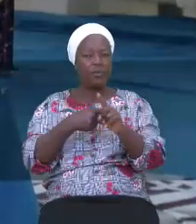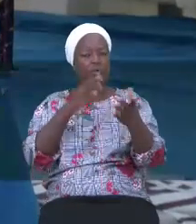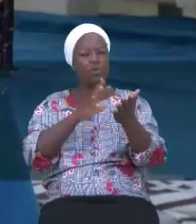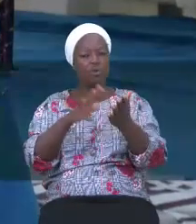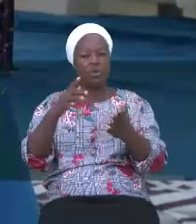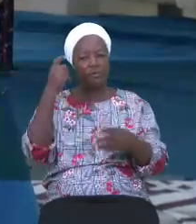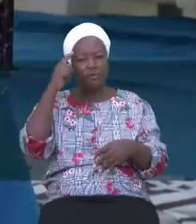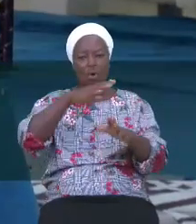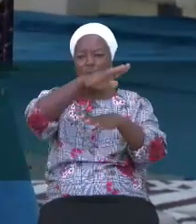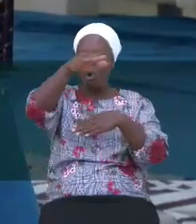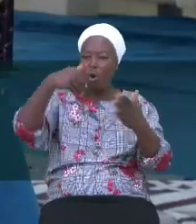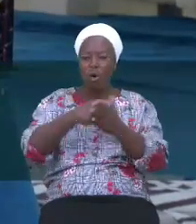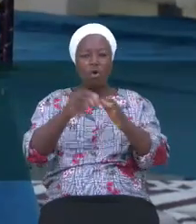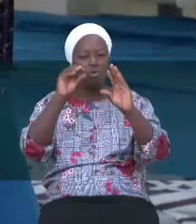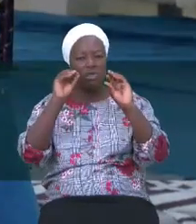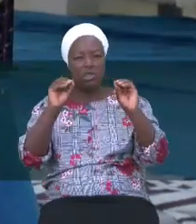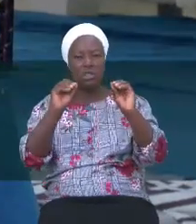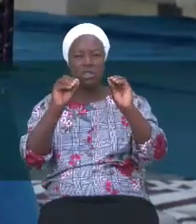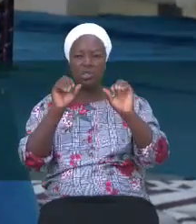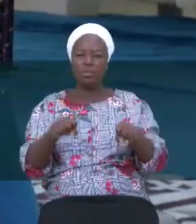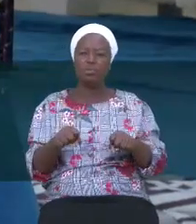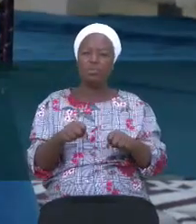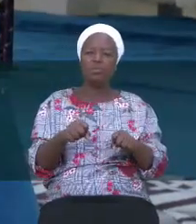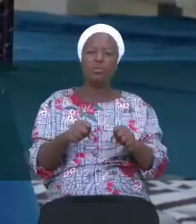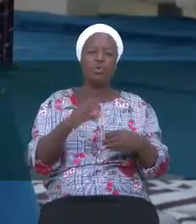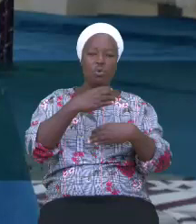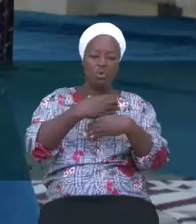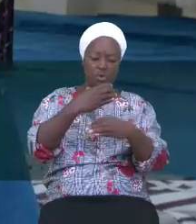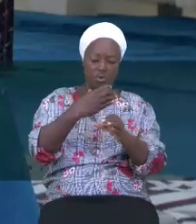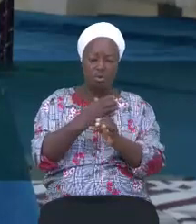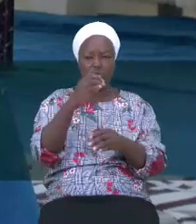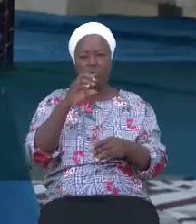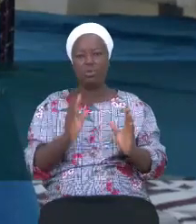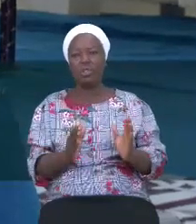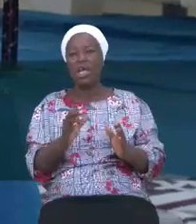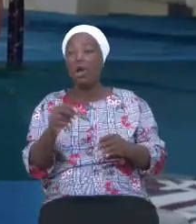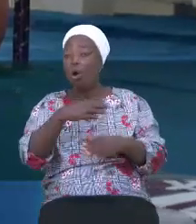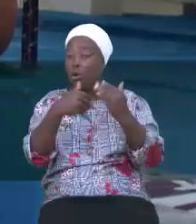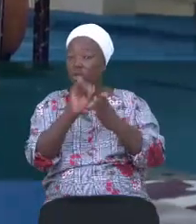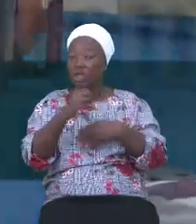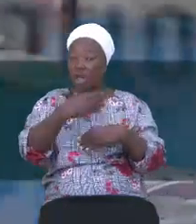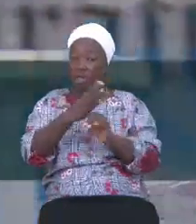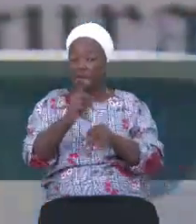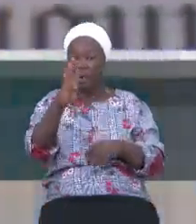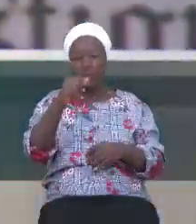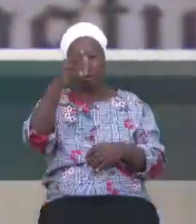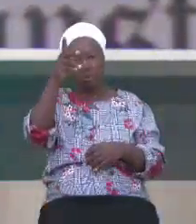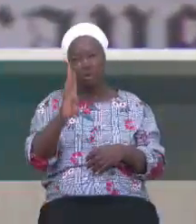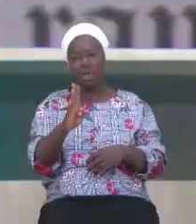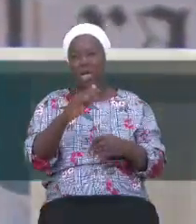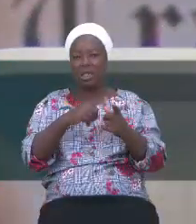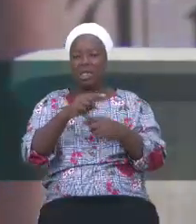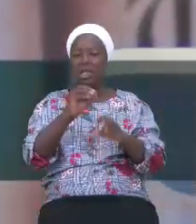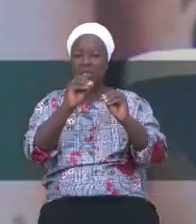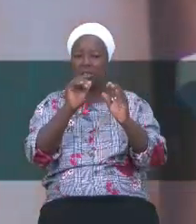all teachable creatures. Creatures, all those who are created by God and they are teachable, and they